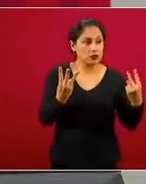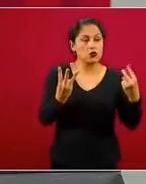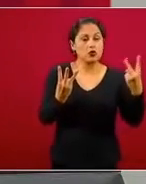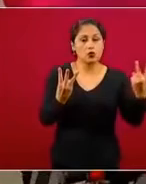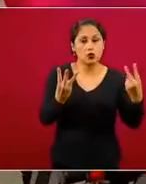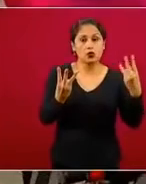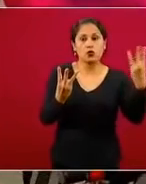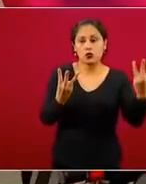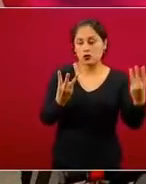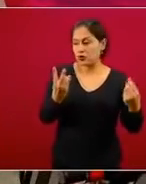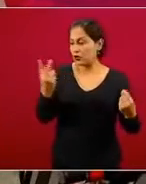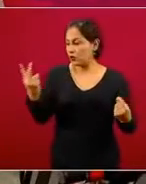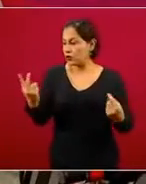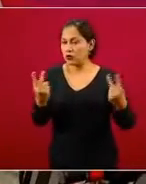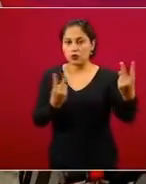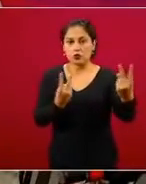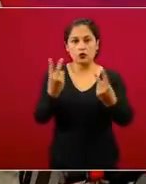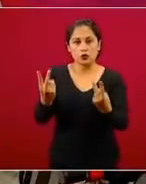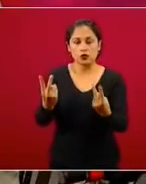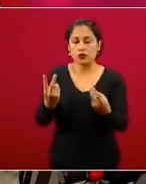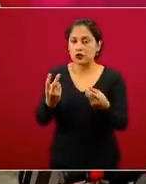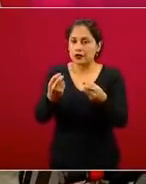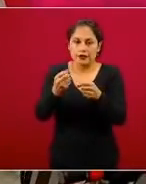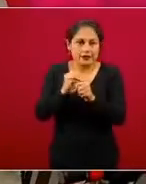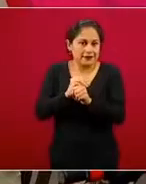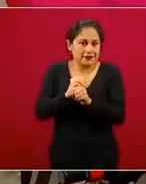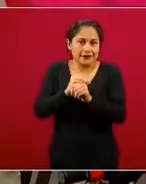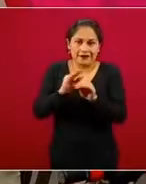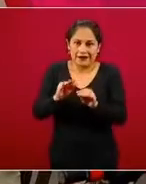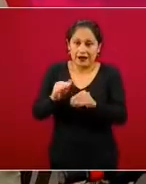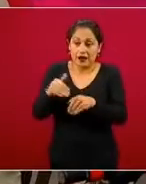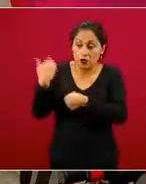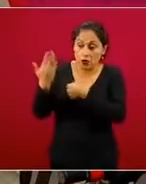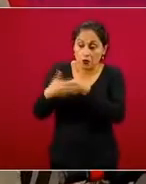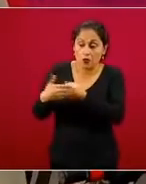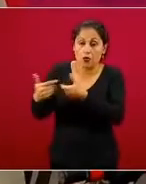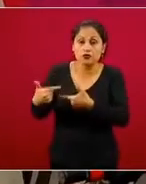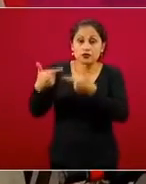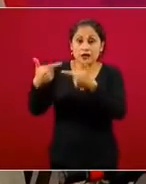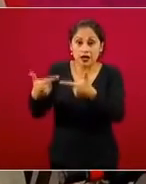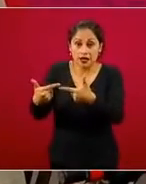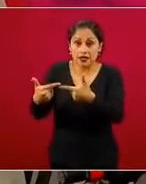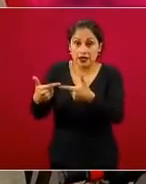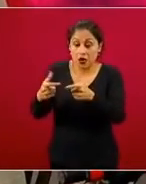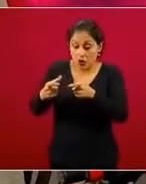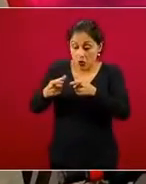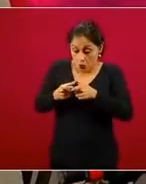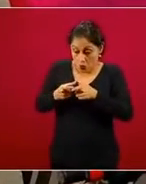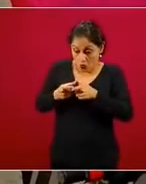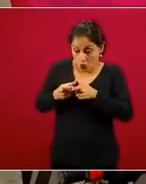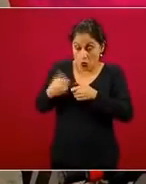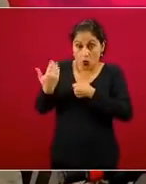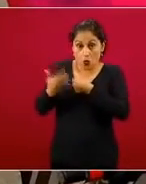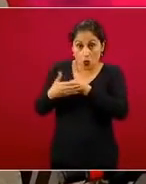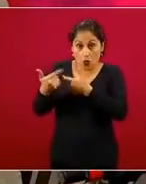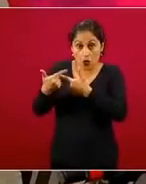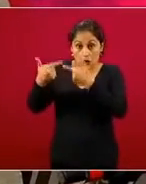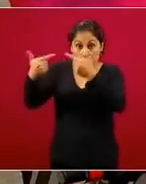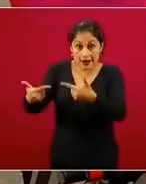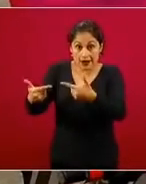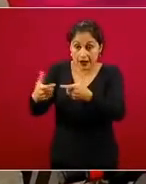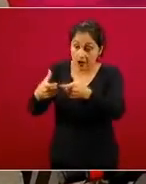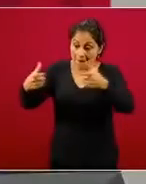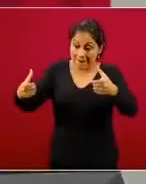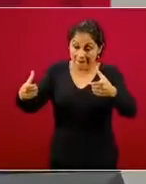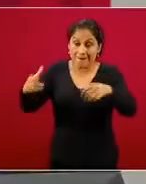If that happens on a population scale, then the next generation will be, of